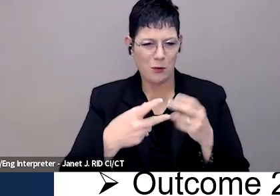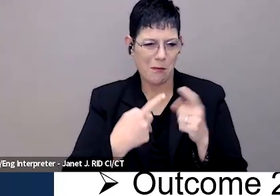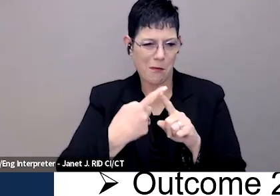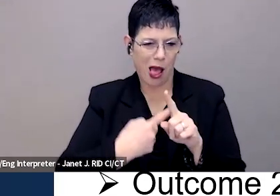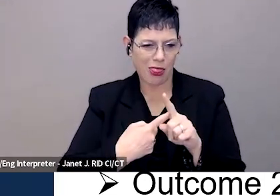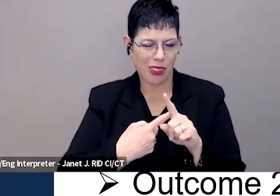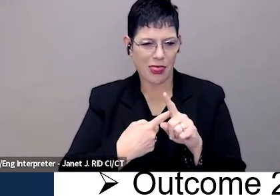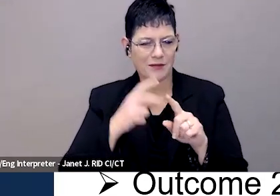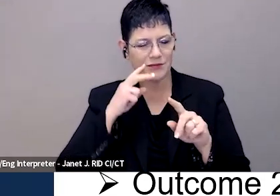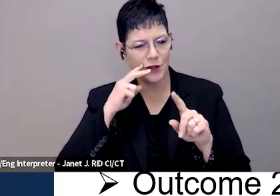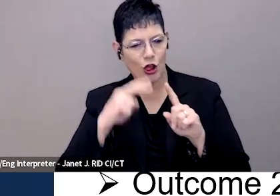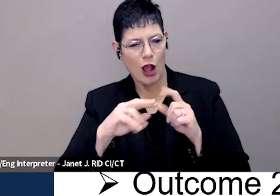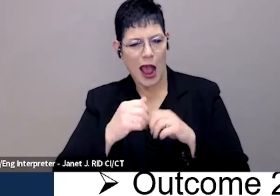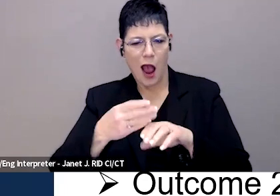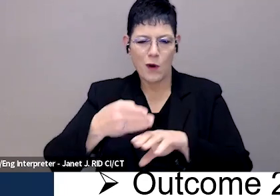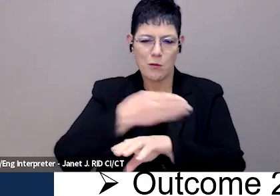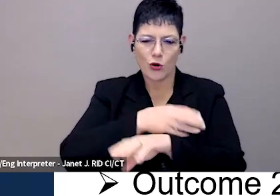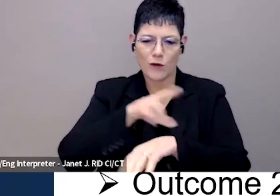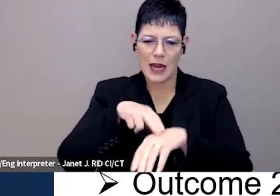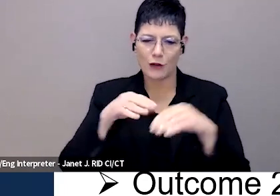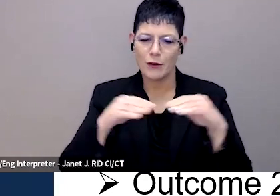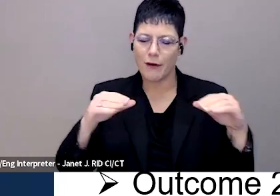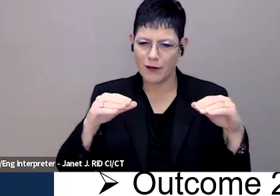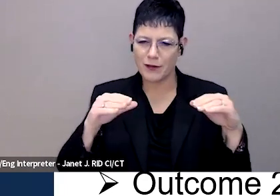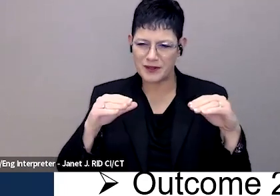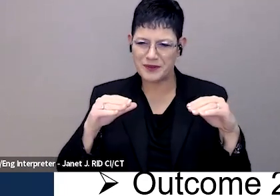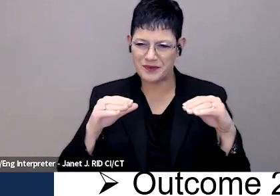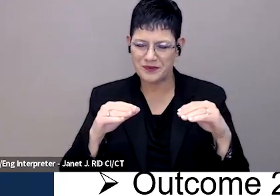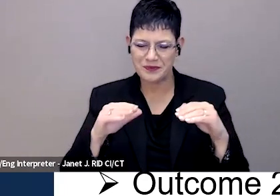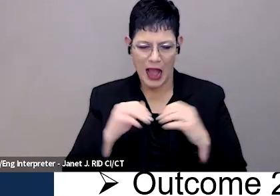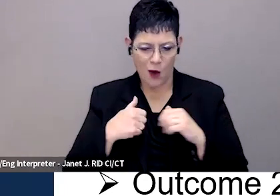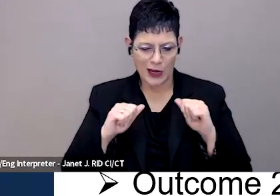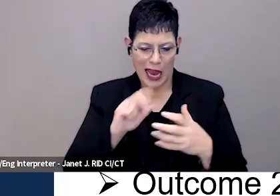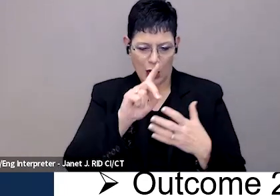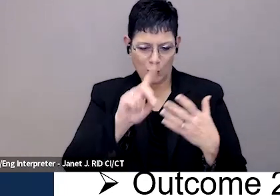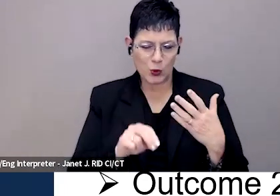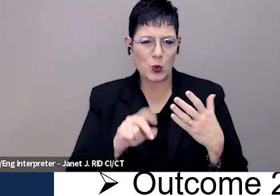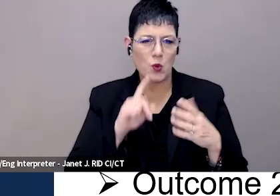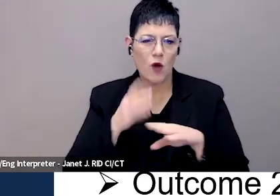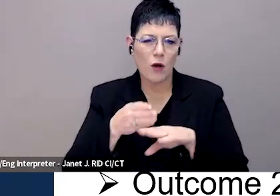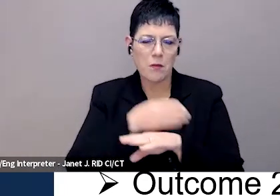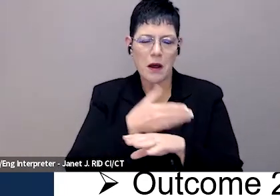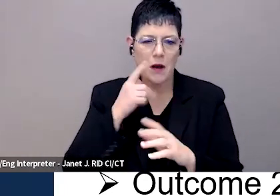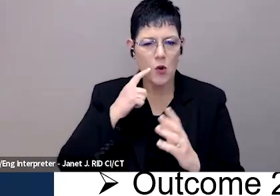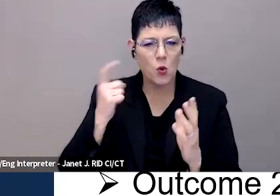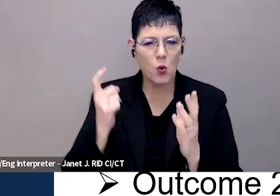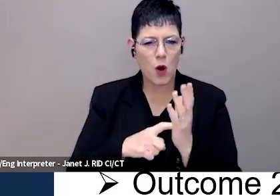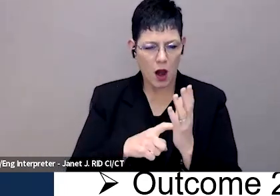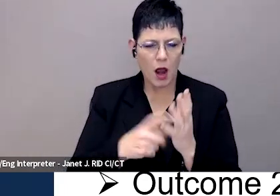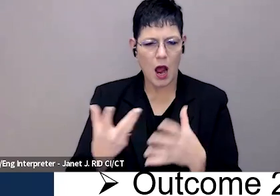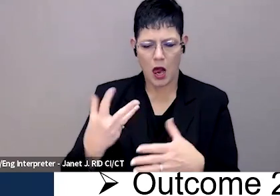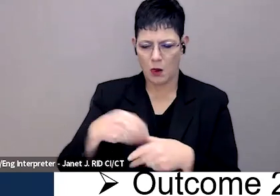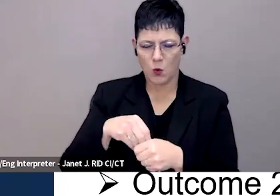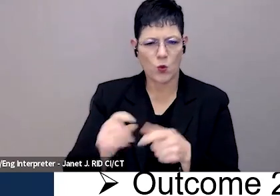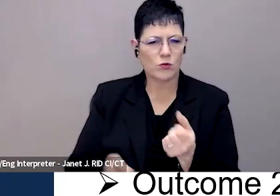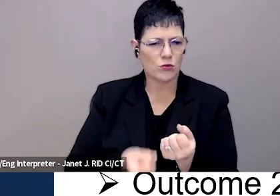on and update the national strategy, and actions that can be taken and should be taken to better recognize, assist, include, support,